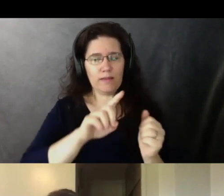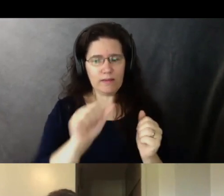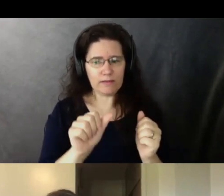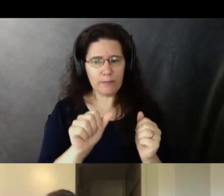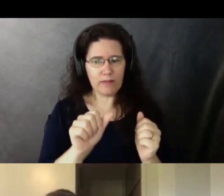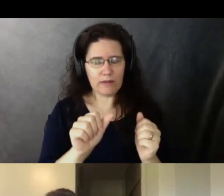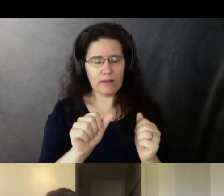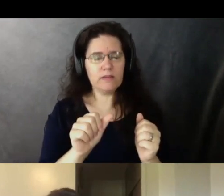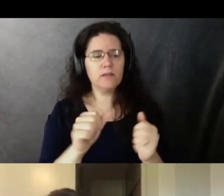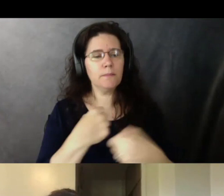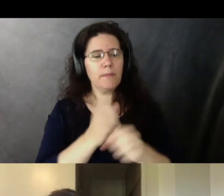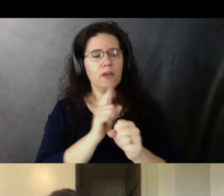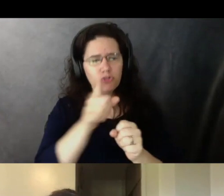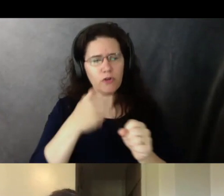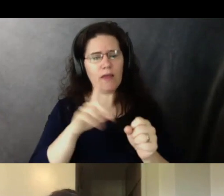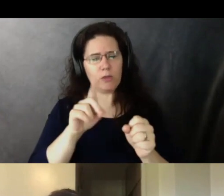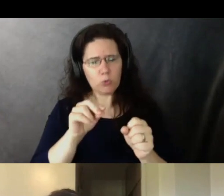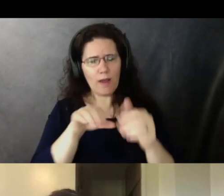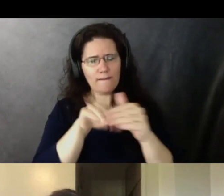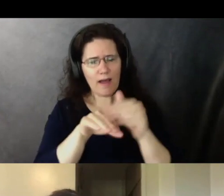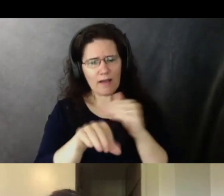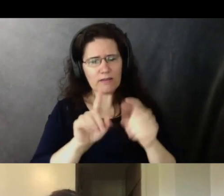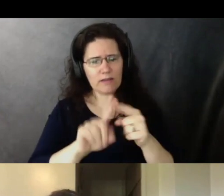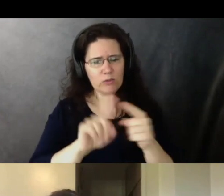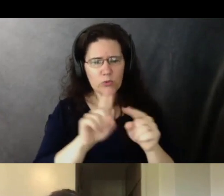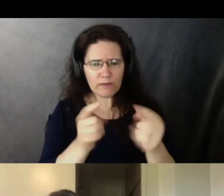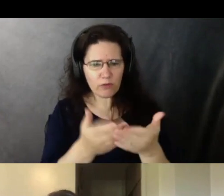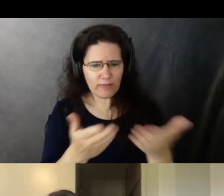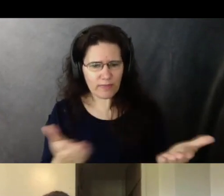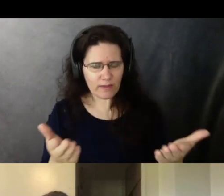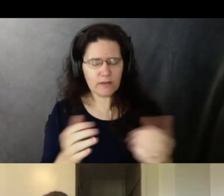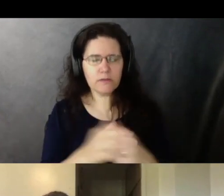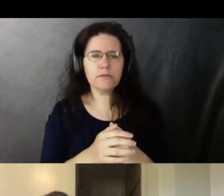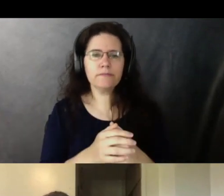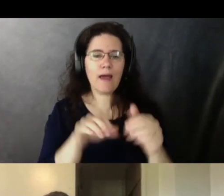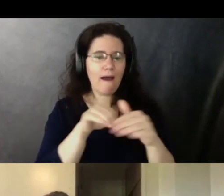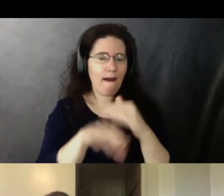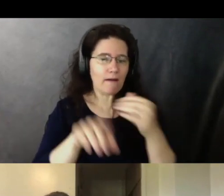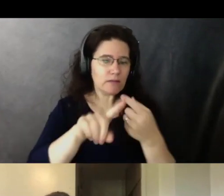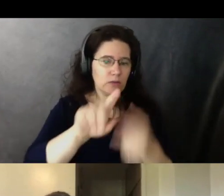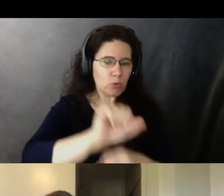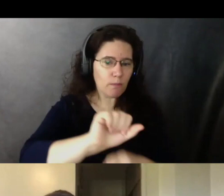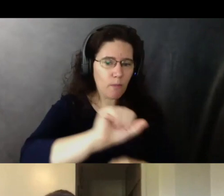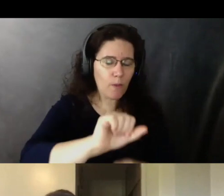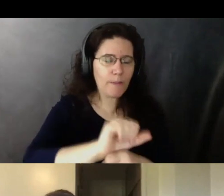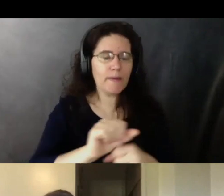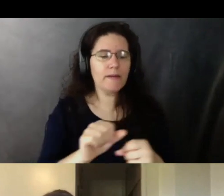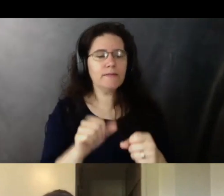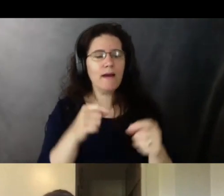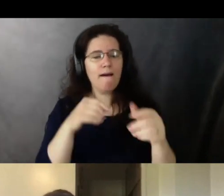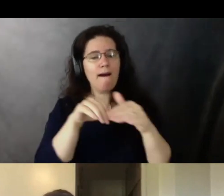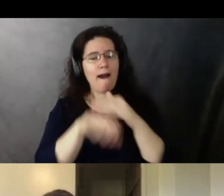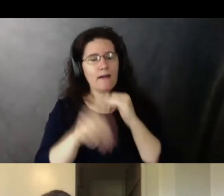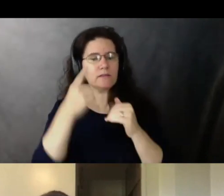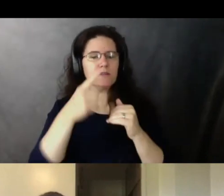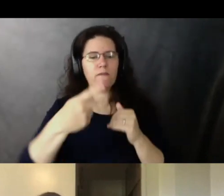access to different things. Employment, access to public services, access to places